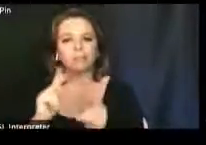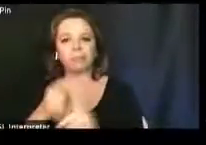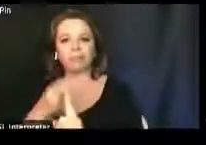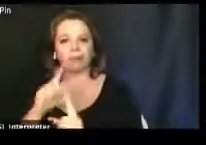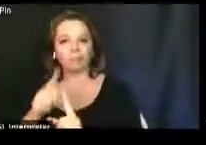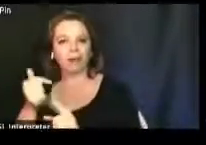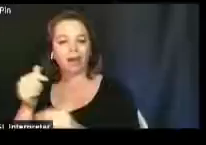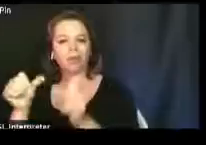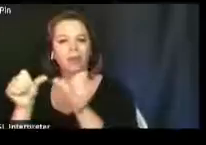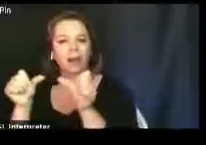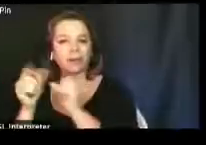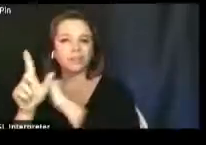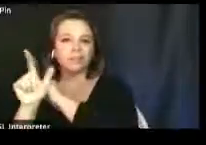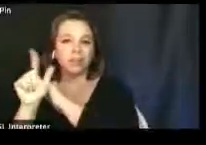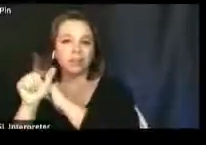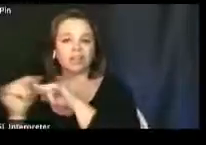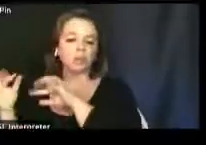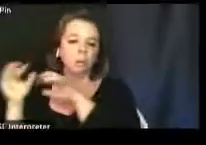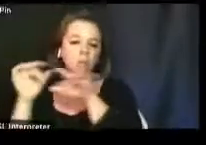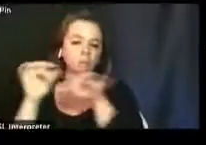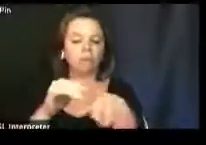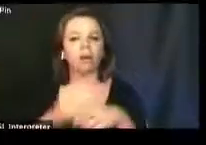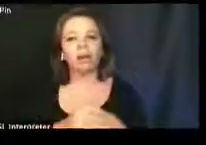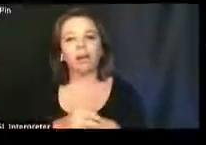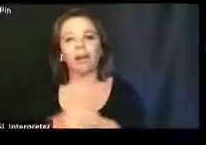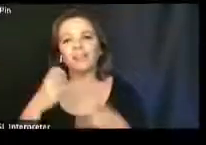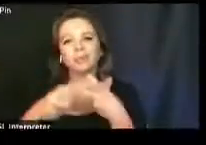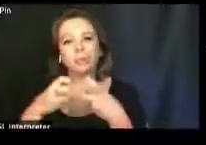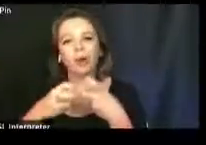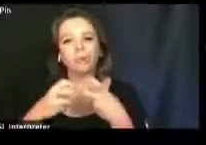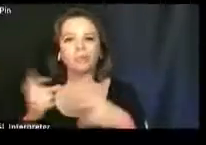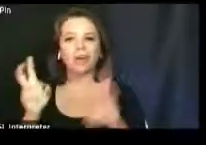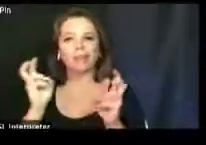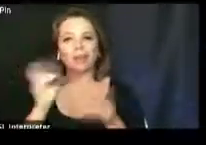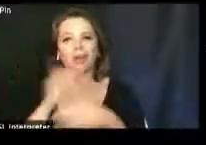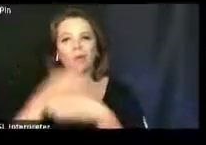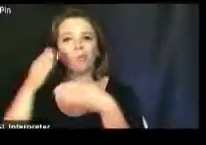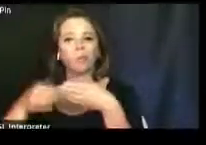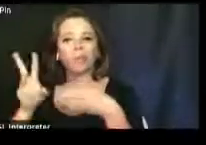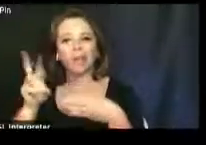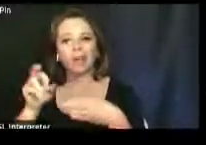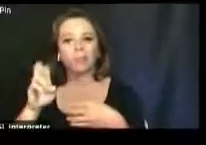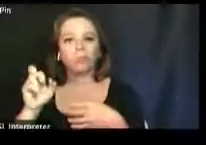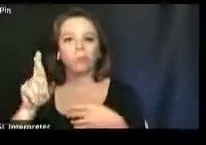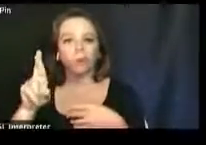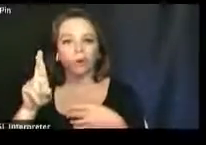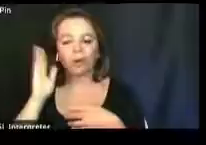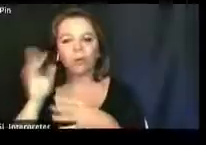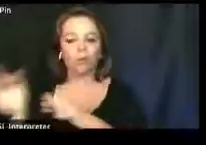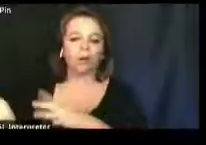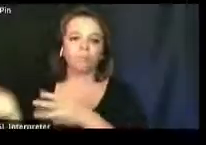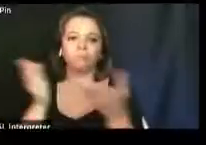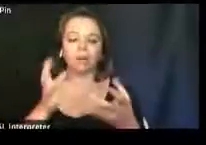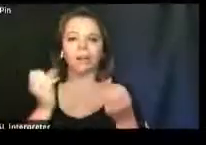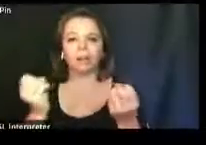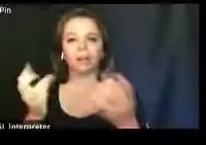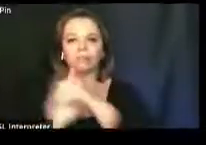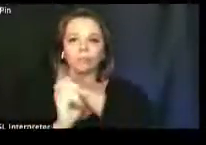with weekend warriors bringing traffic and parking issues to our communities. So that's one reason to keep it